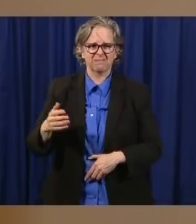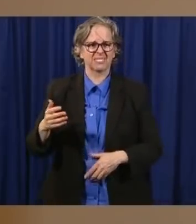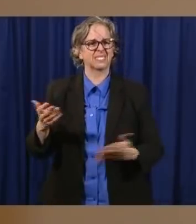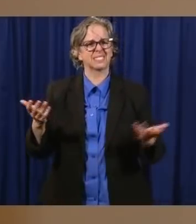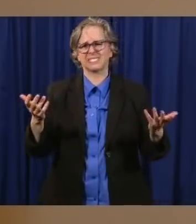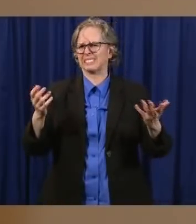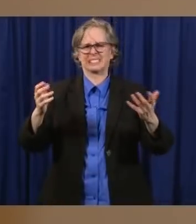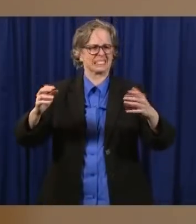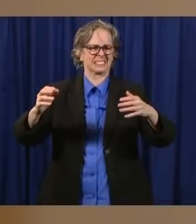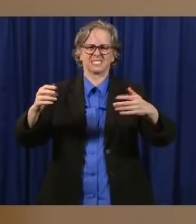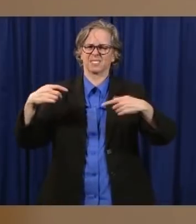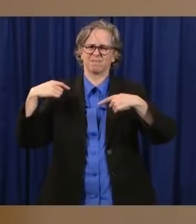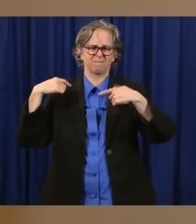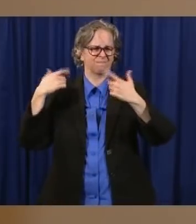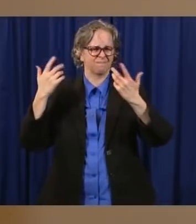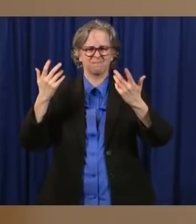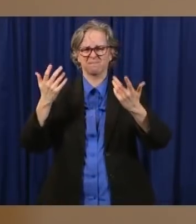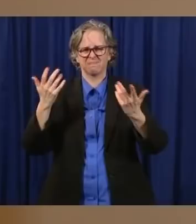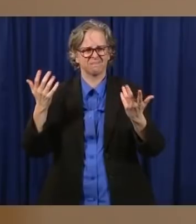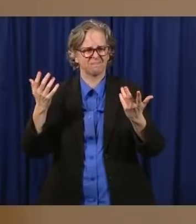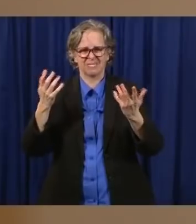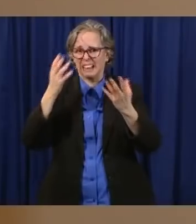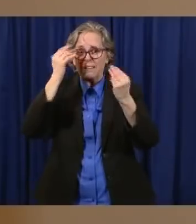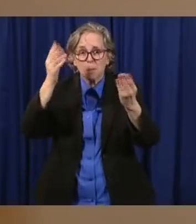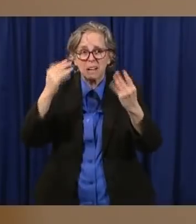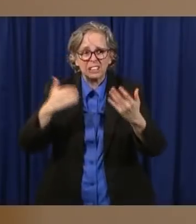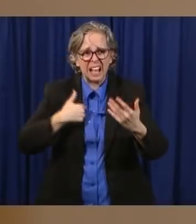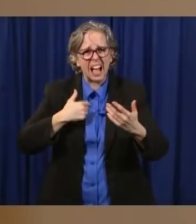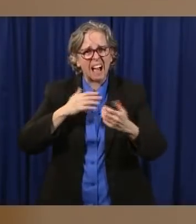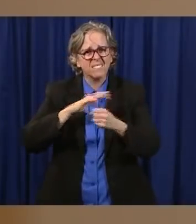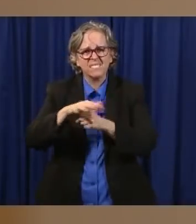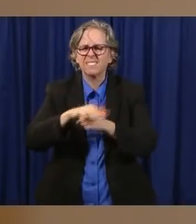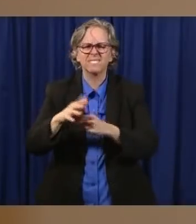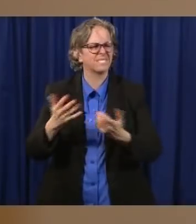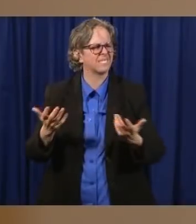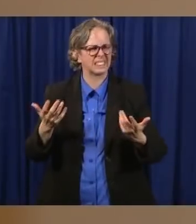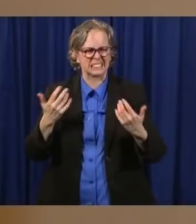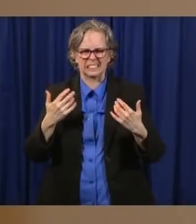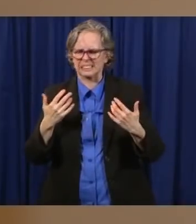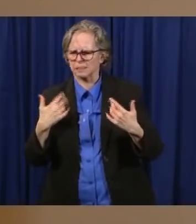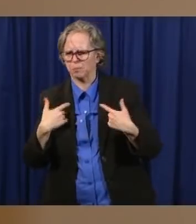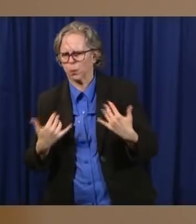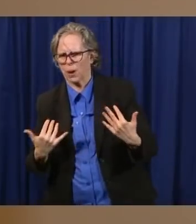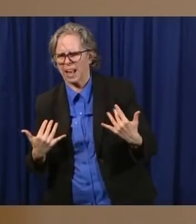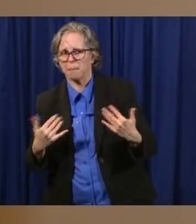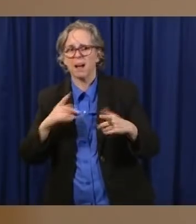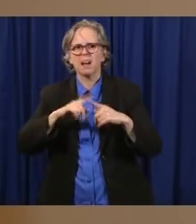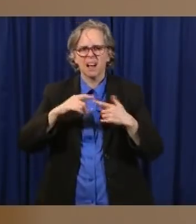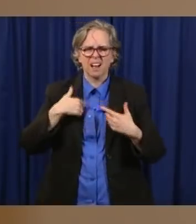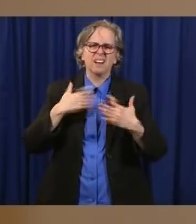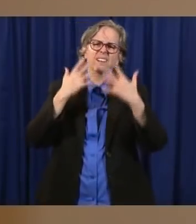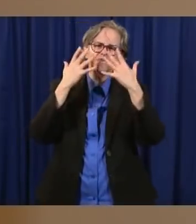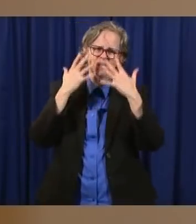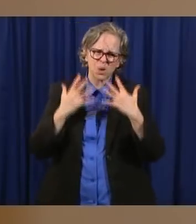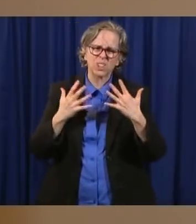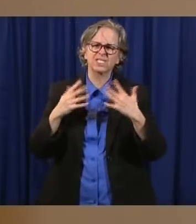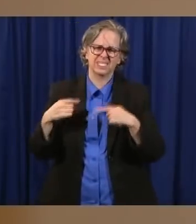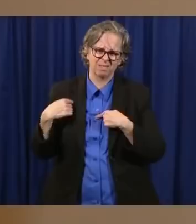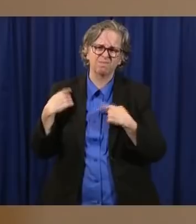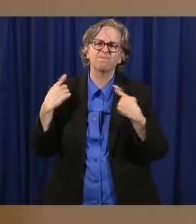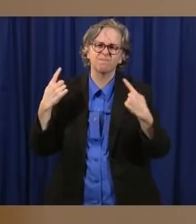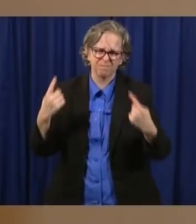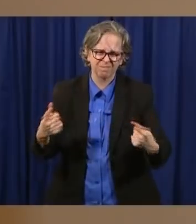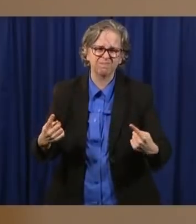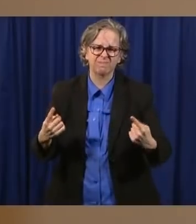country, there's always been disparities, unfortunately, in healthcare and disparities in terms